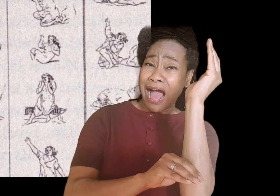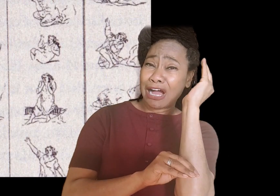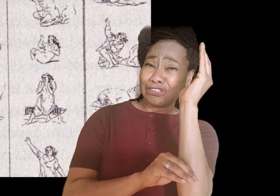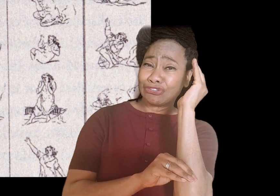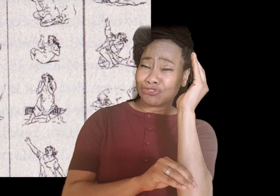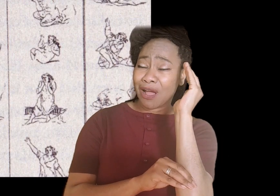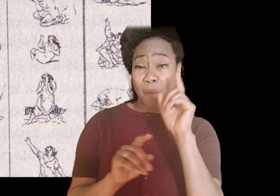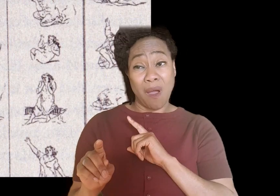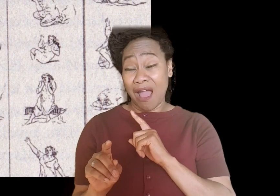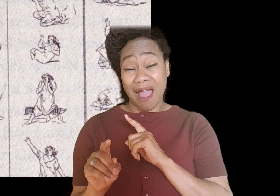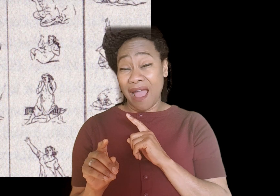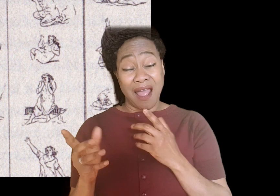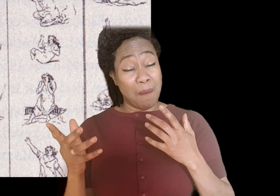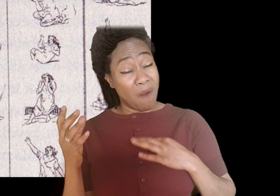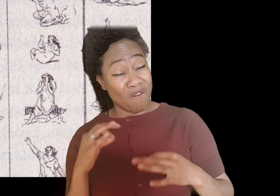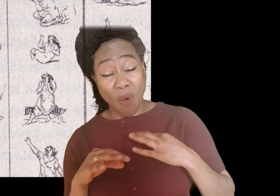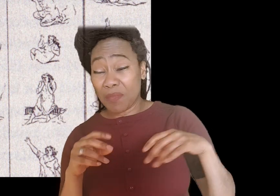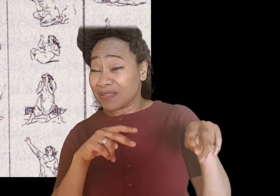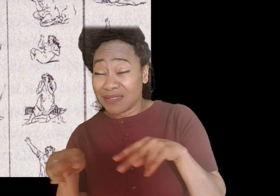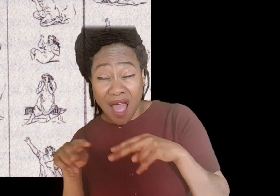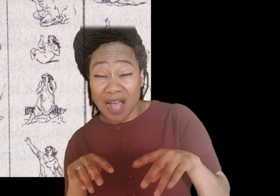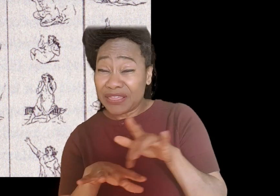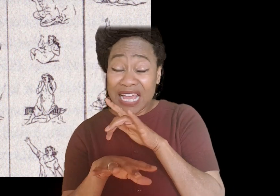all areas of the arts, dance